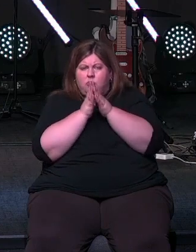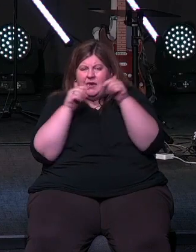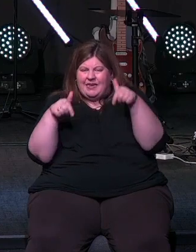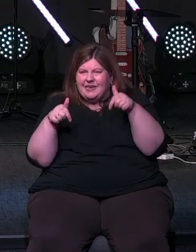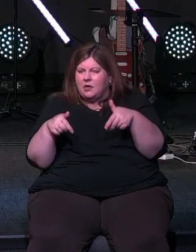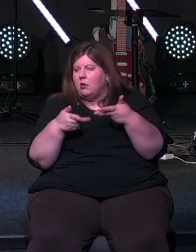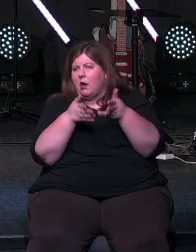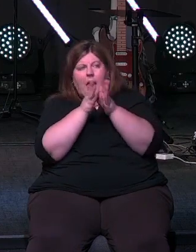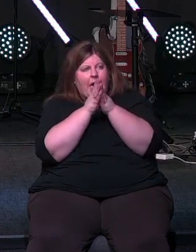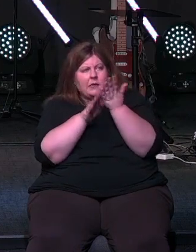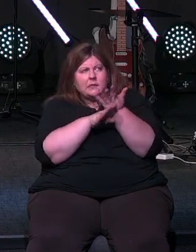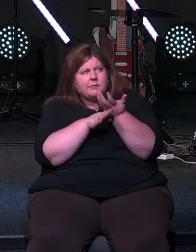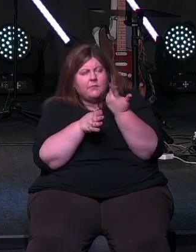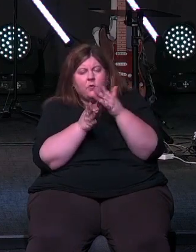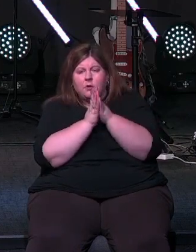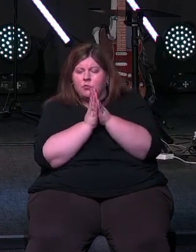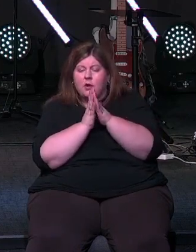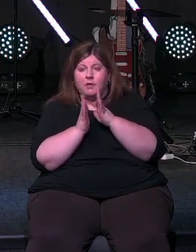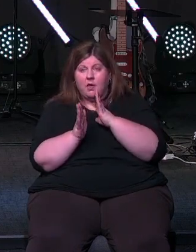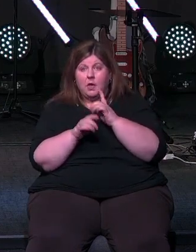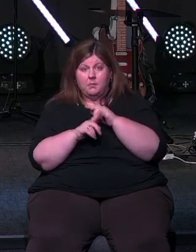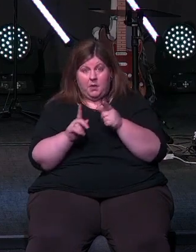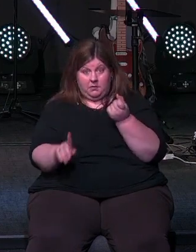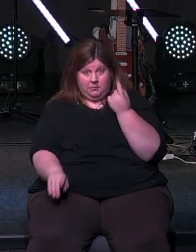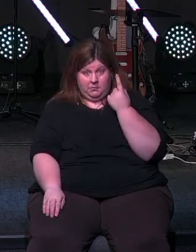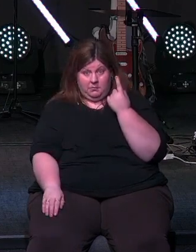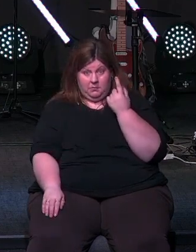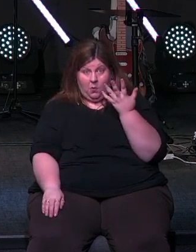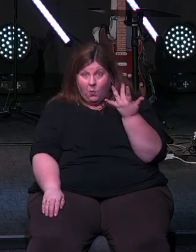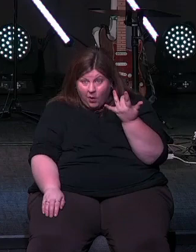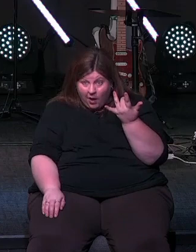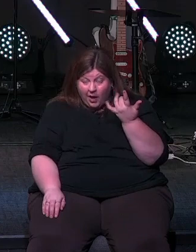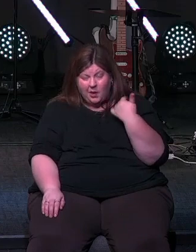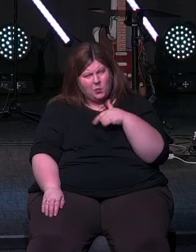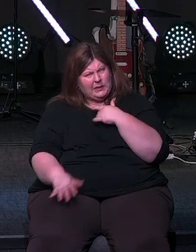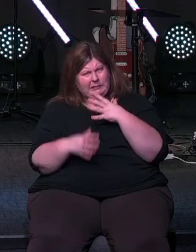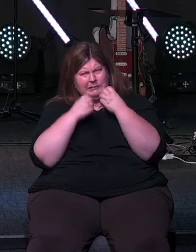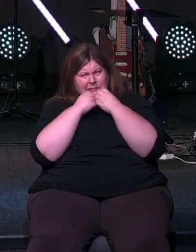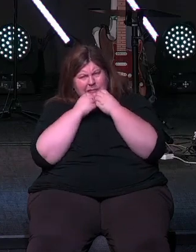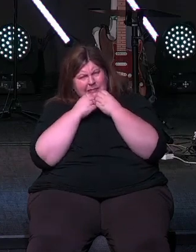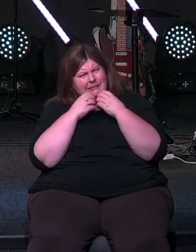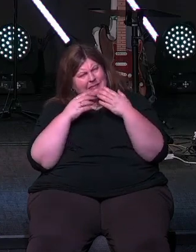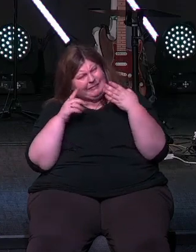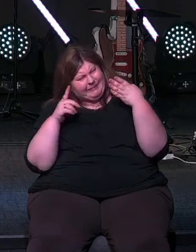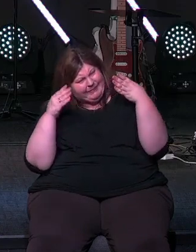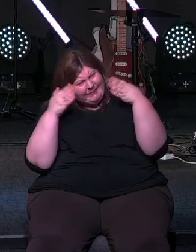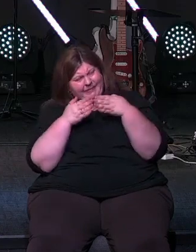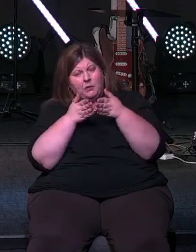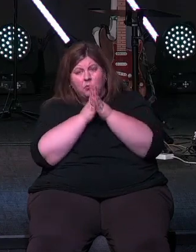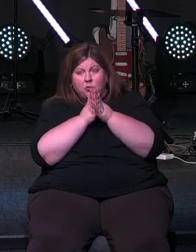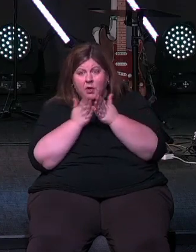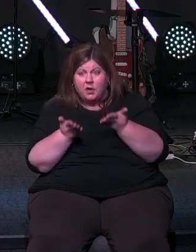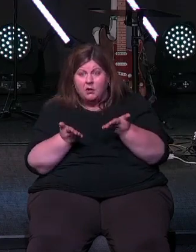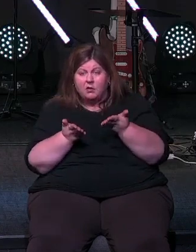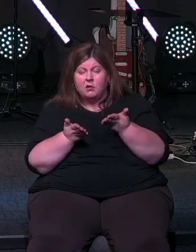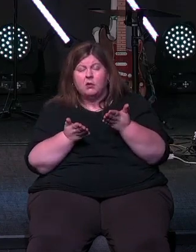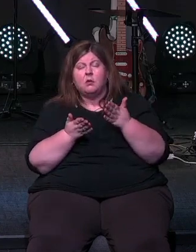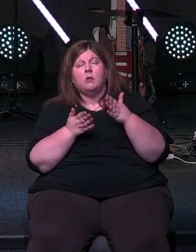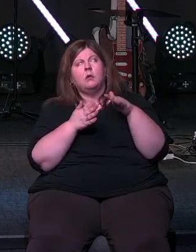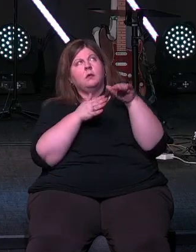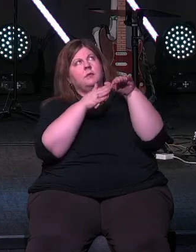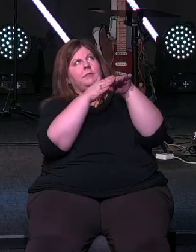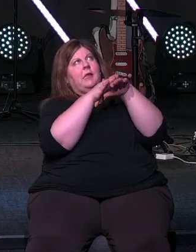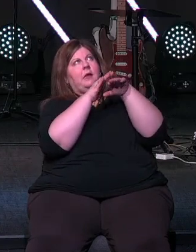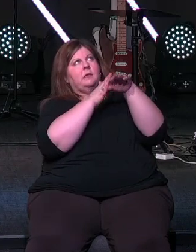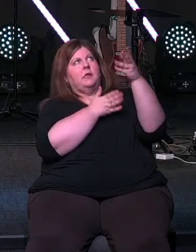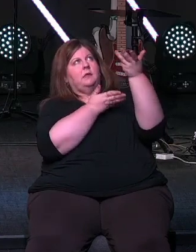number one focus. But here's why it is the number one focus for us. Prayer is all about the access that we have